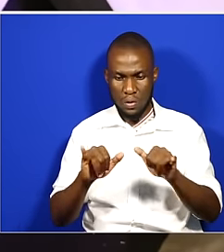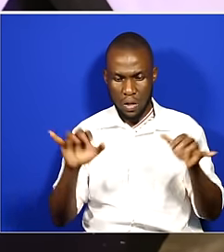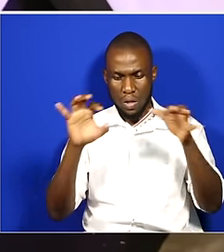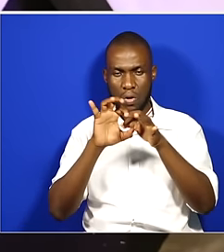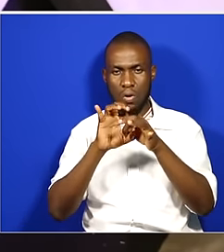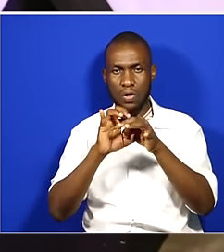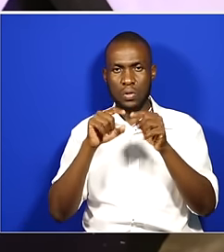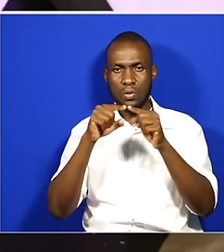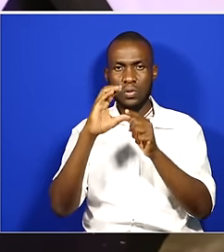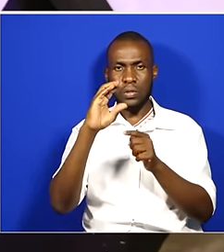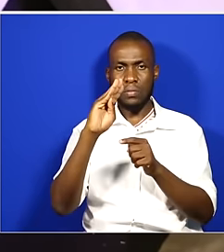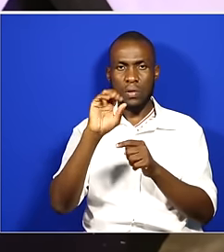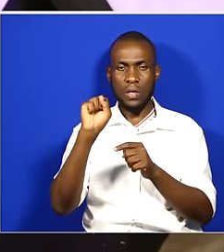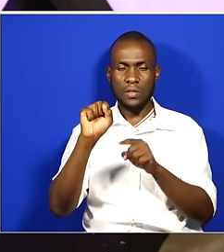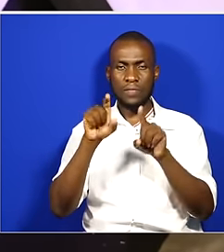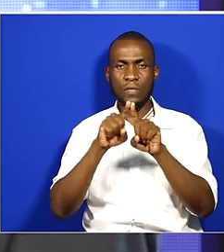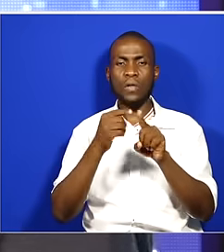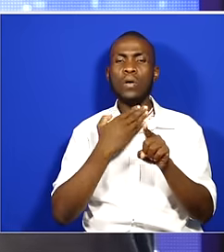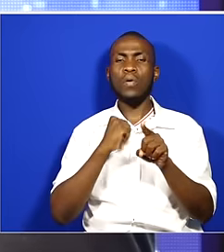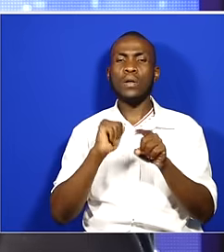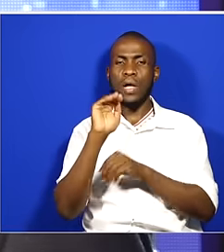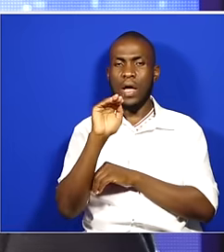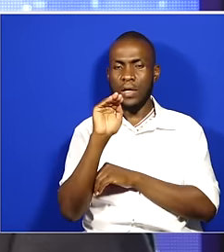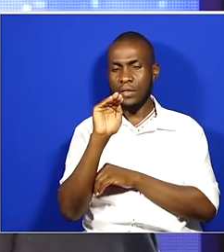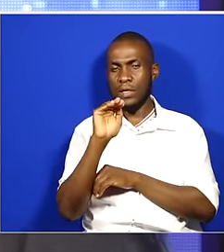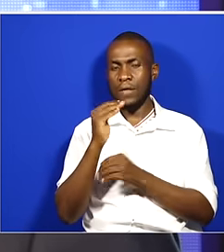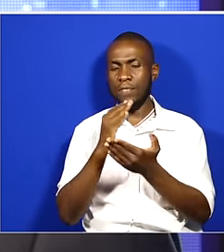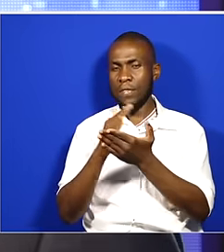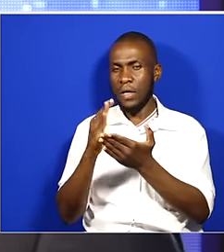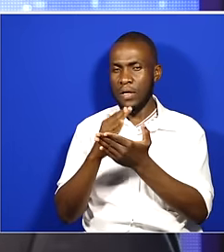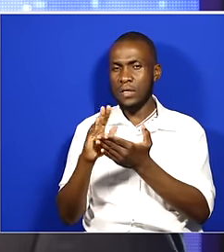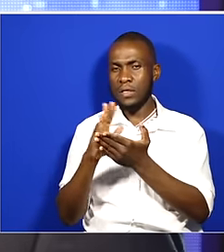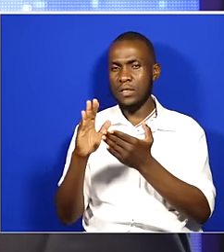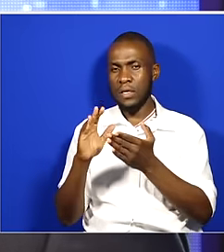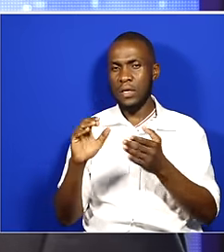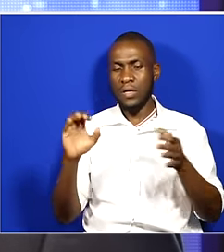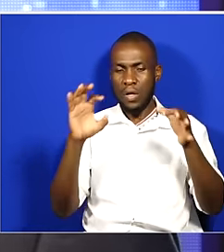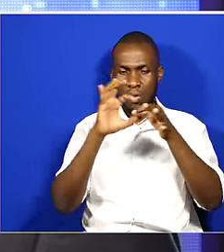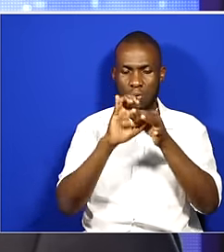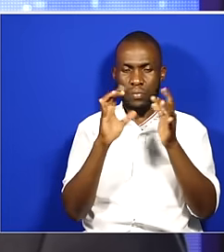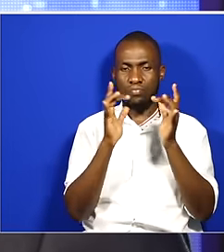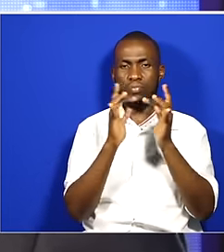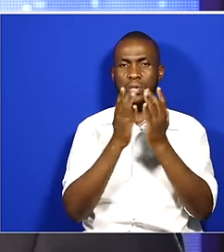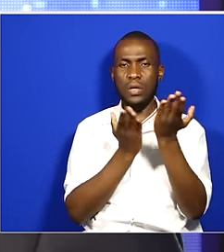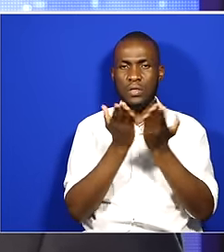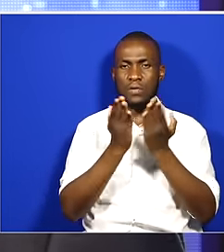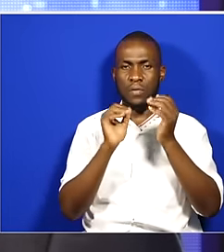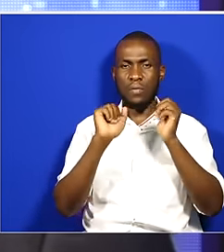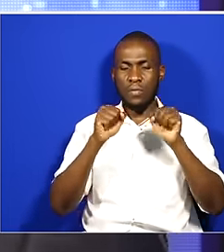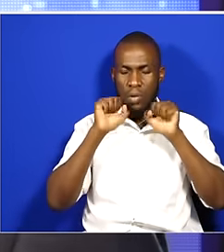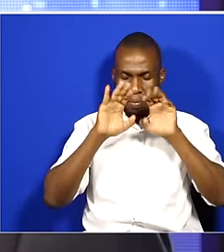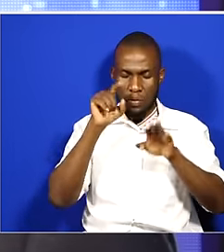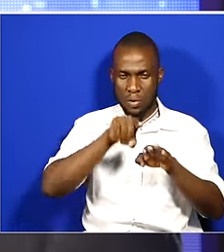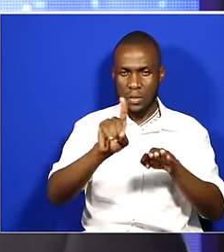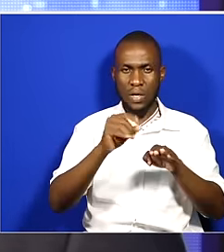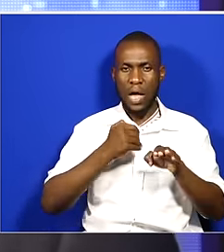tuned to CBS. We also want to ask that you share this link of this particular service. You may have been blessed